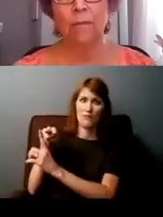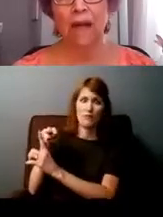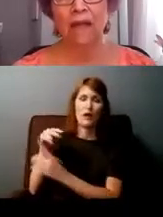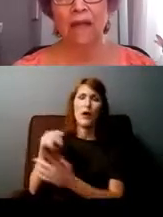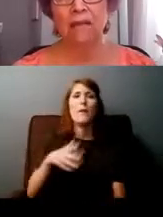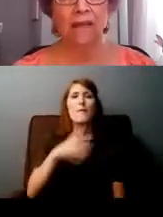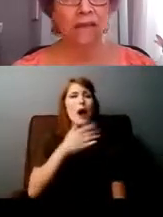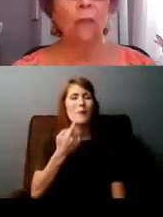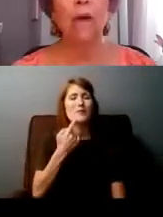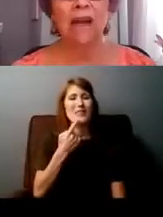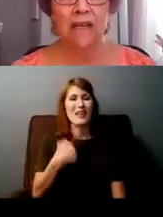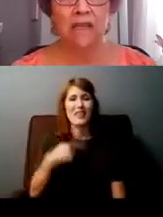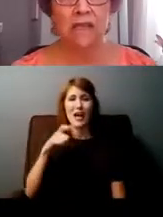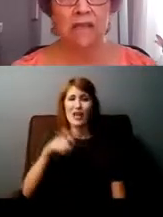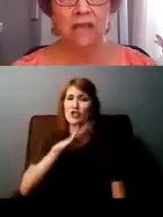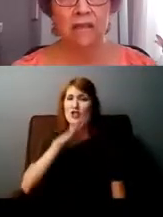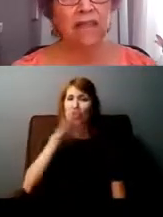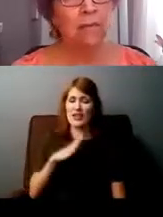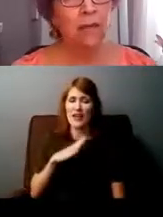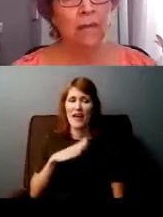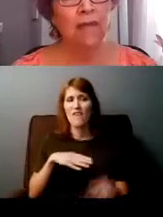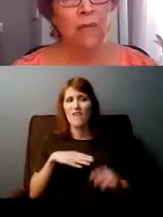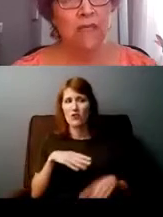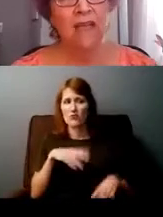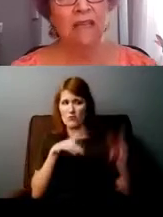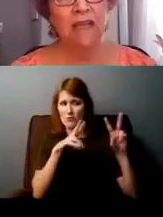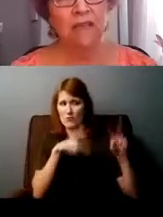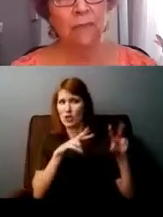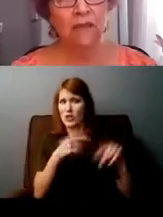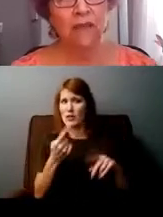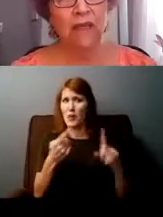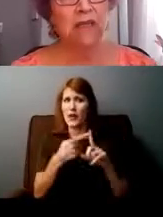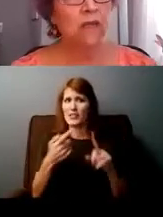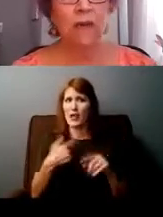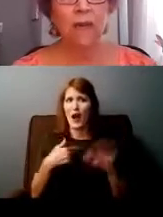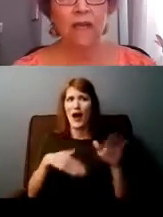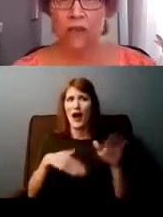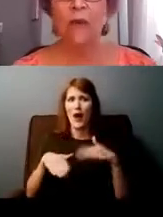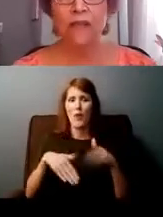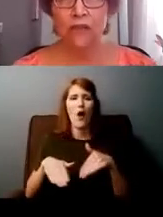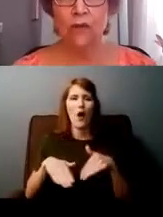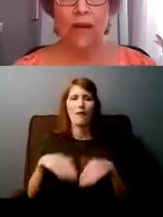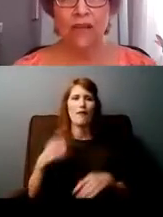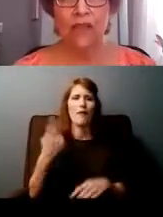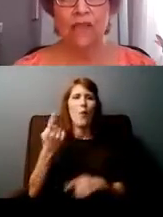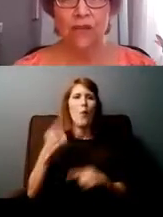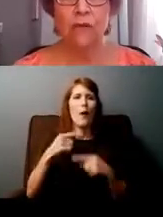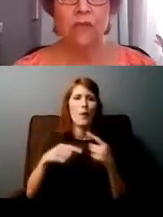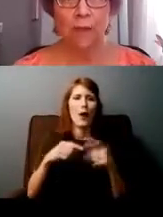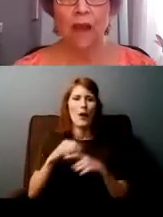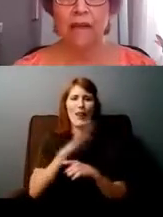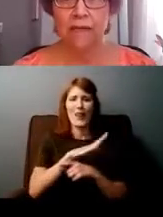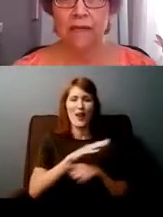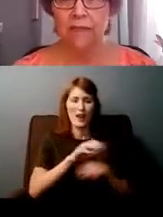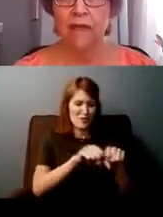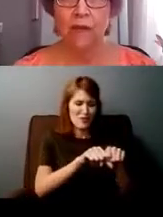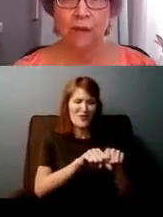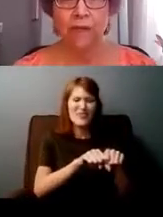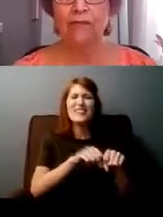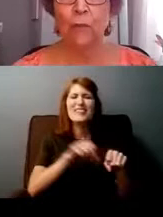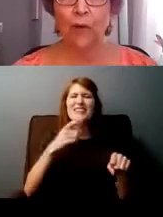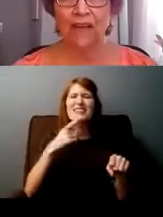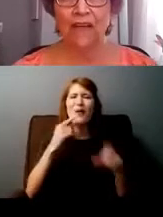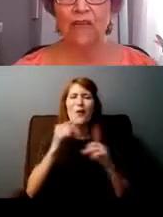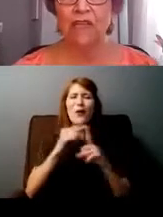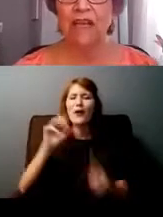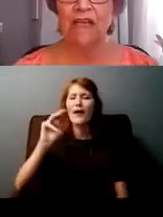walked a mile in their moccasins. My mother was not Native American, so I'm not quite sure why she chose moccasins. But